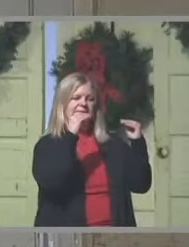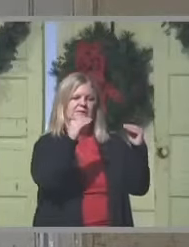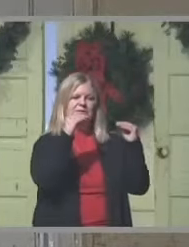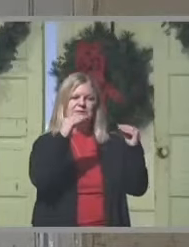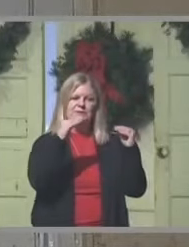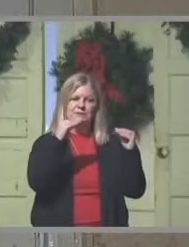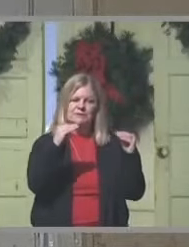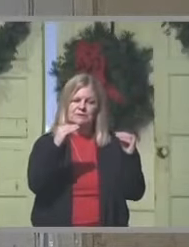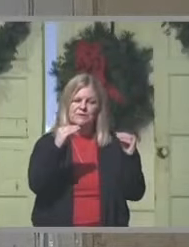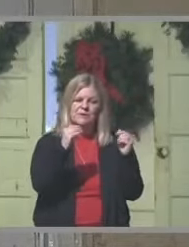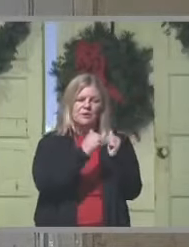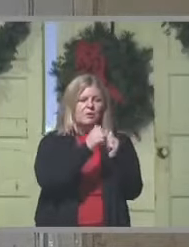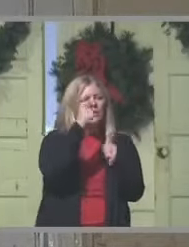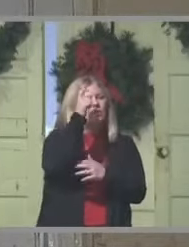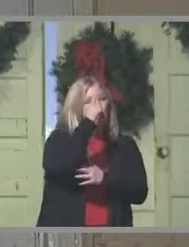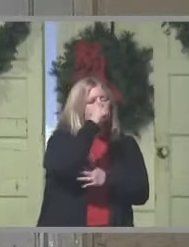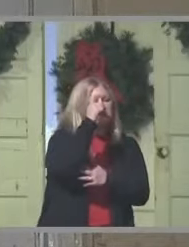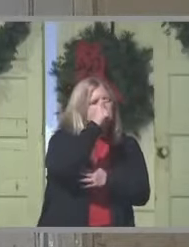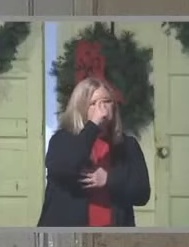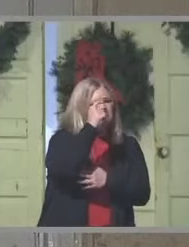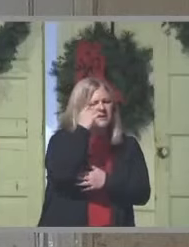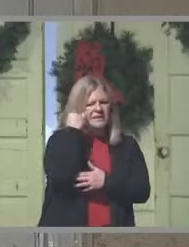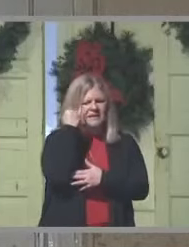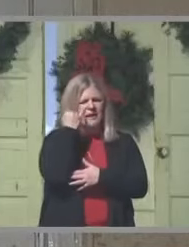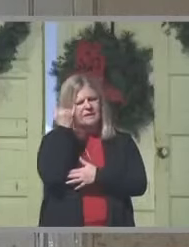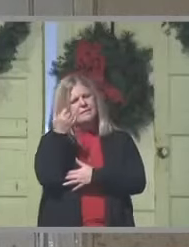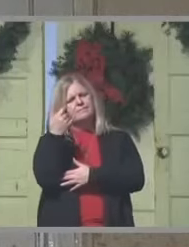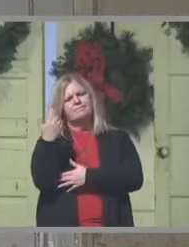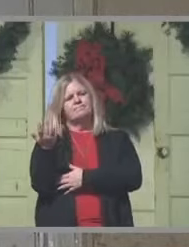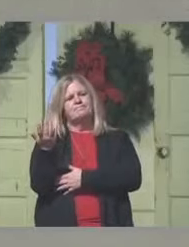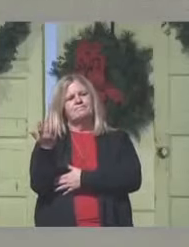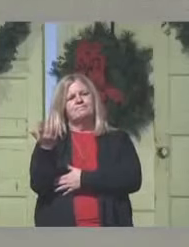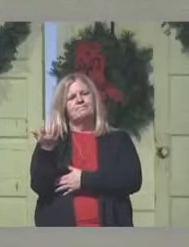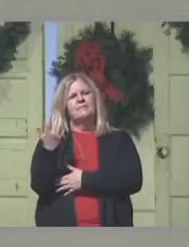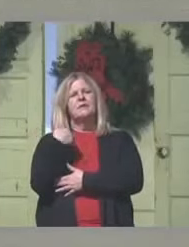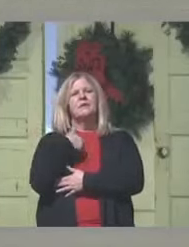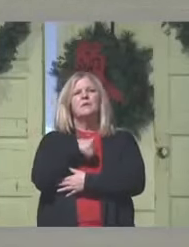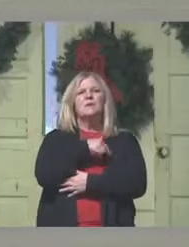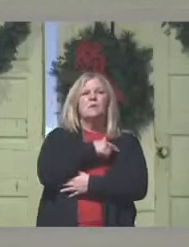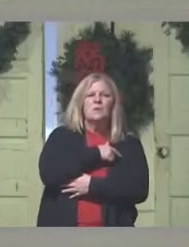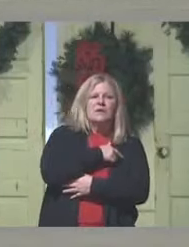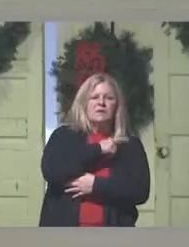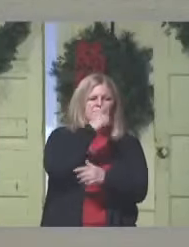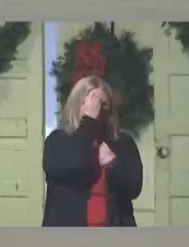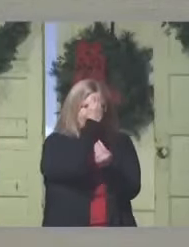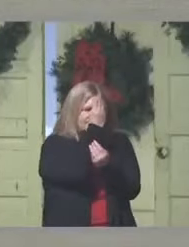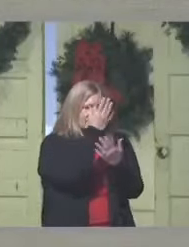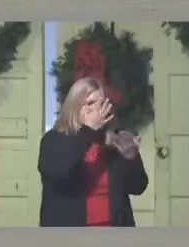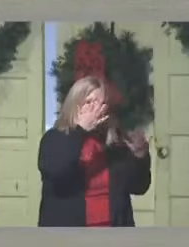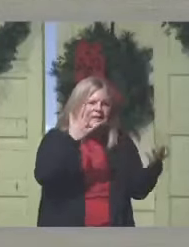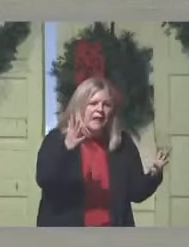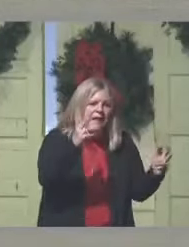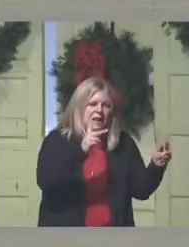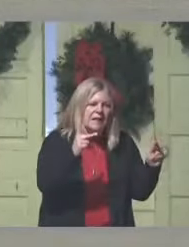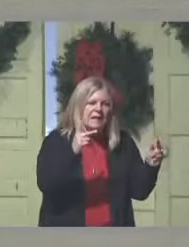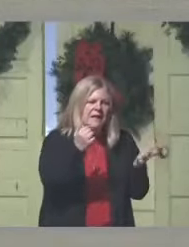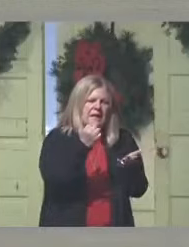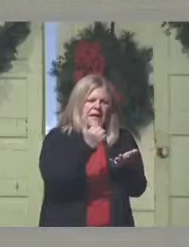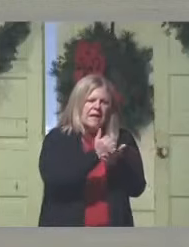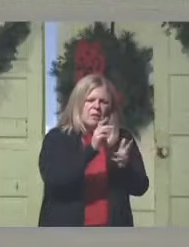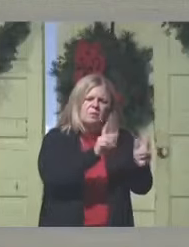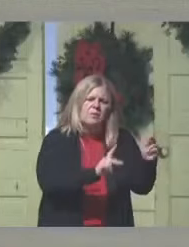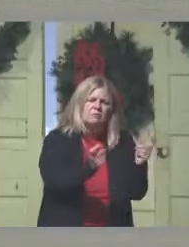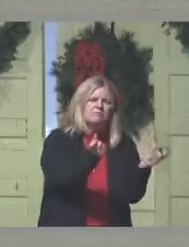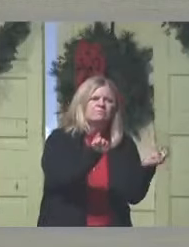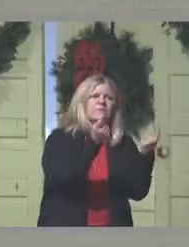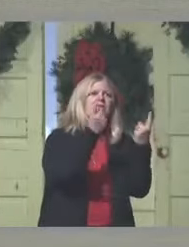man with all wisdom. The idea here is that we are to inform people, to help them understand